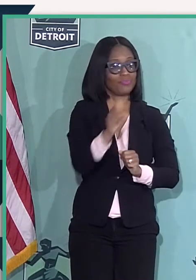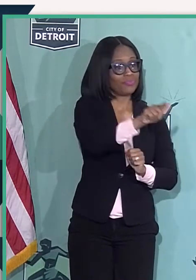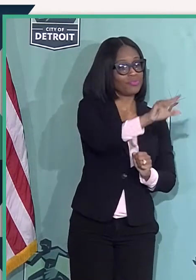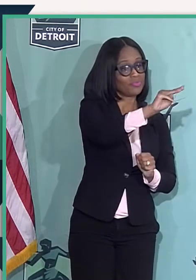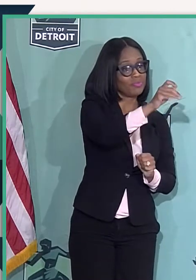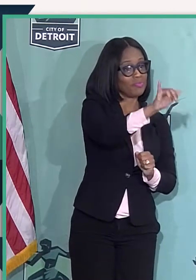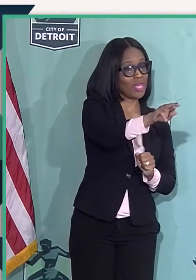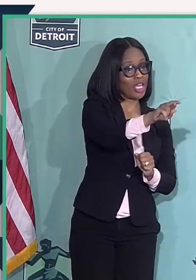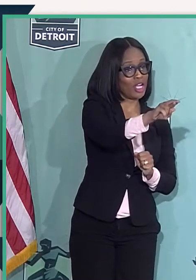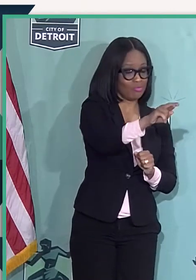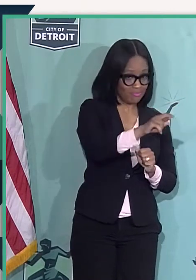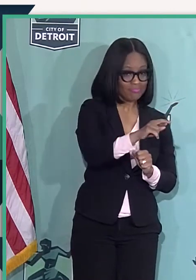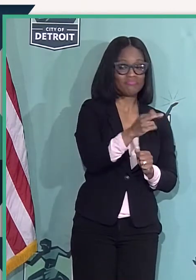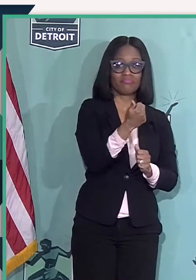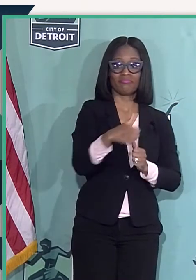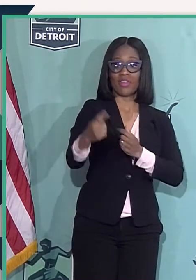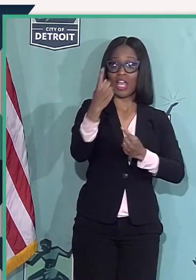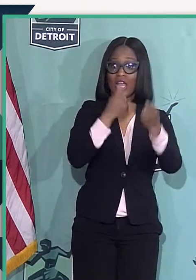questions.